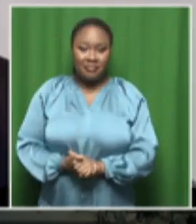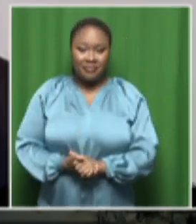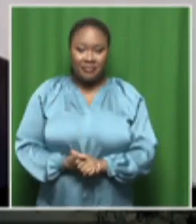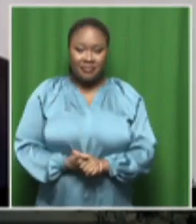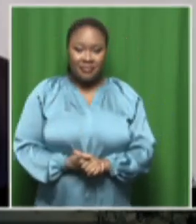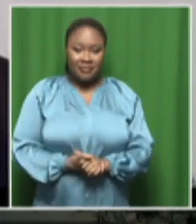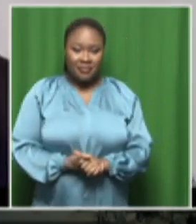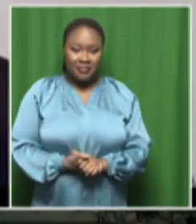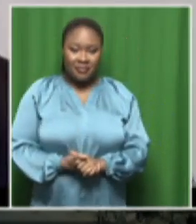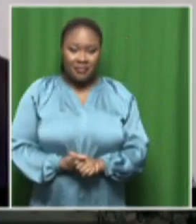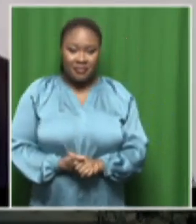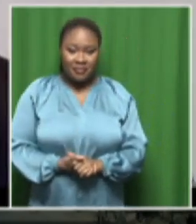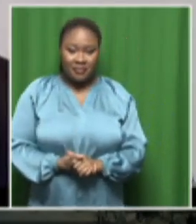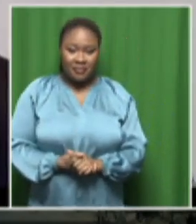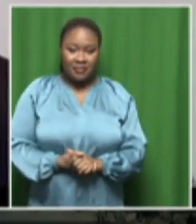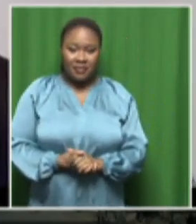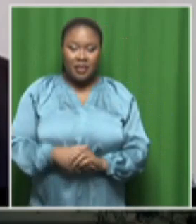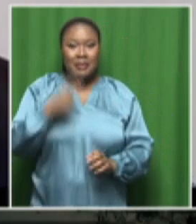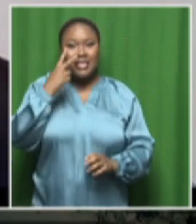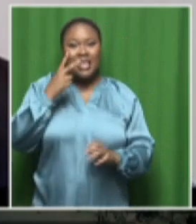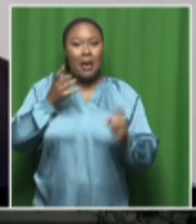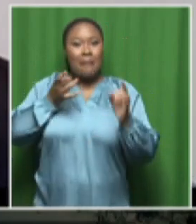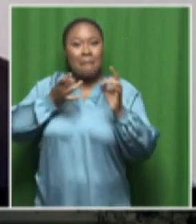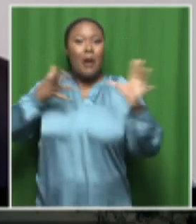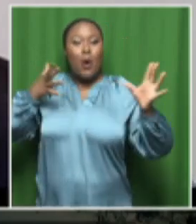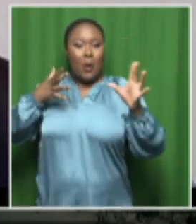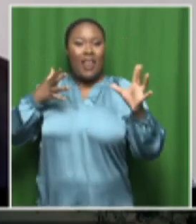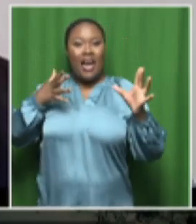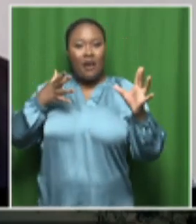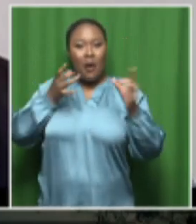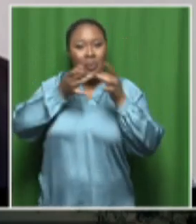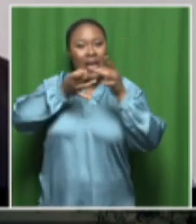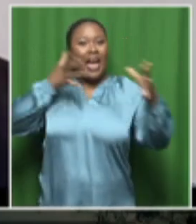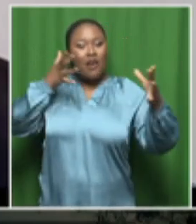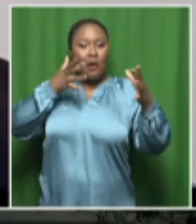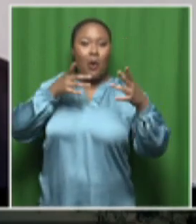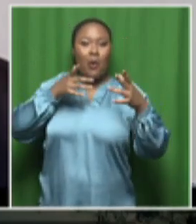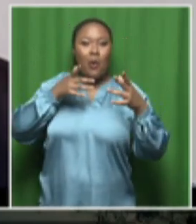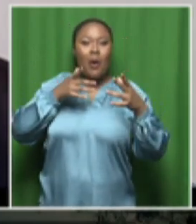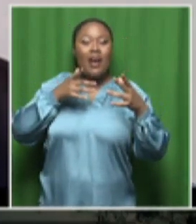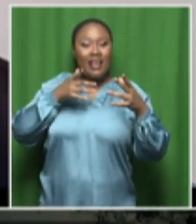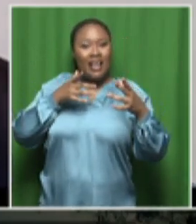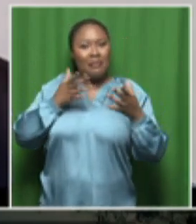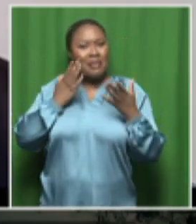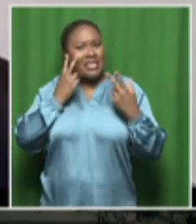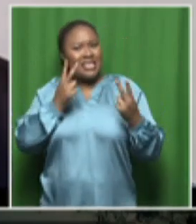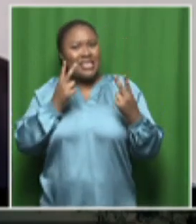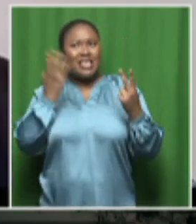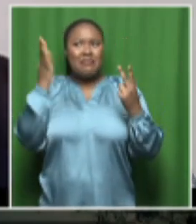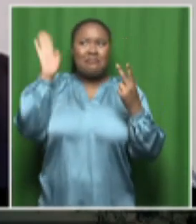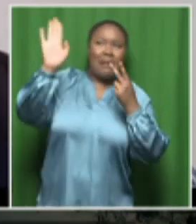there's the bow and arrow that you have on display. What else do you have on show?